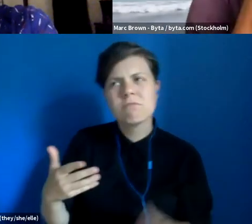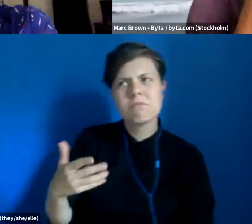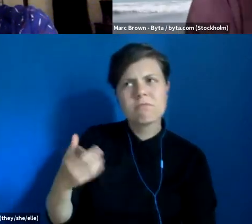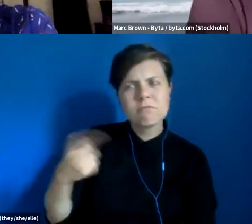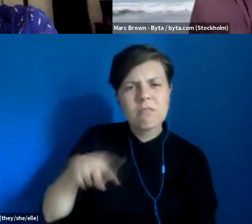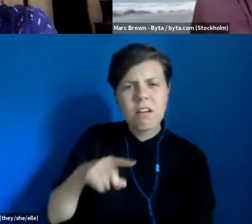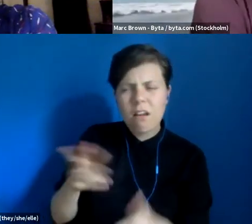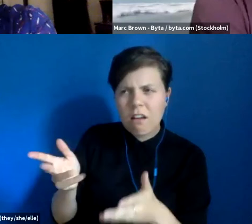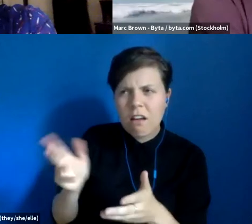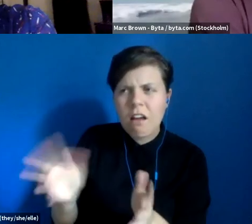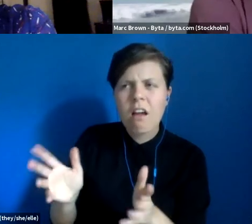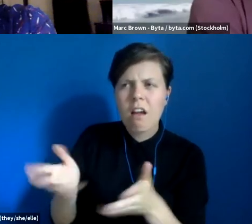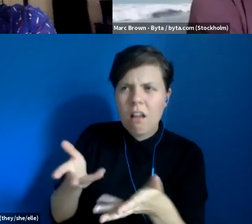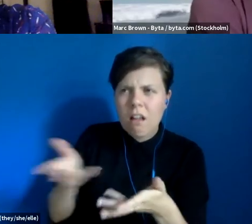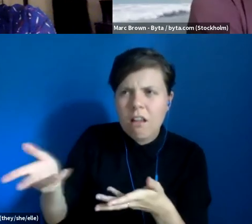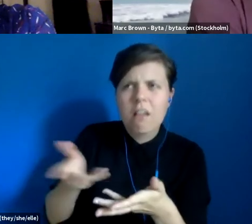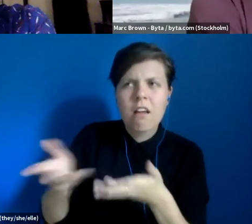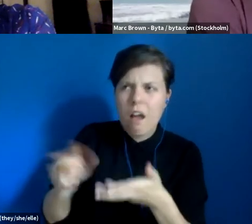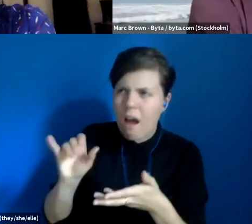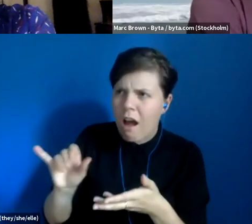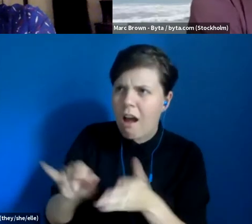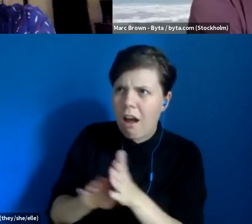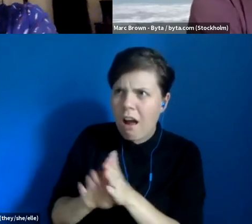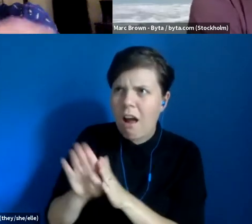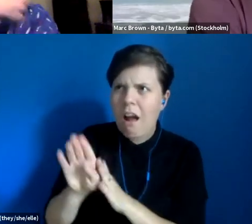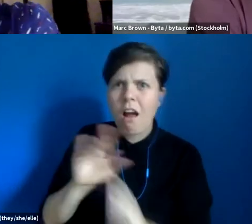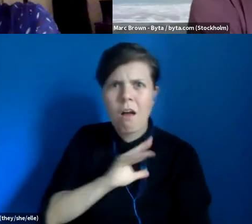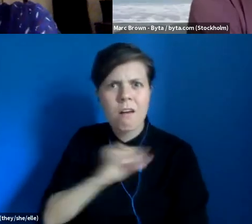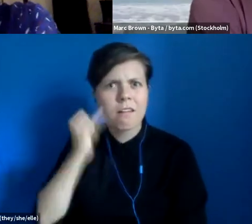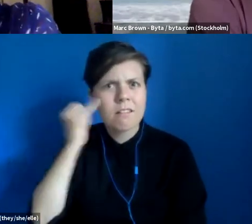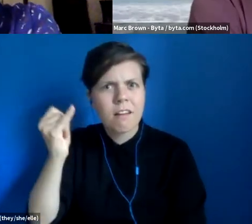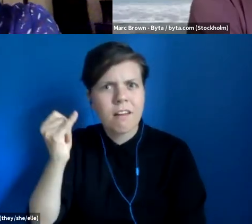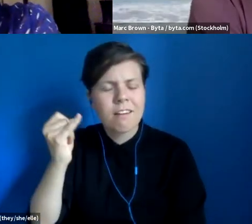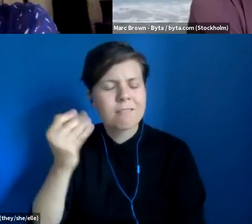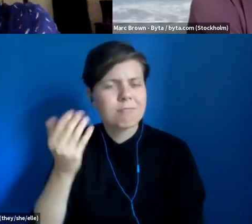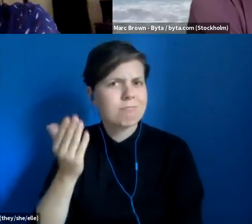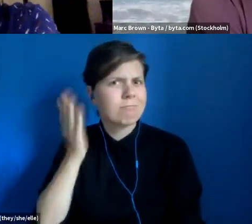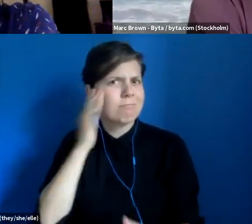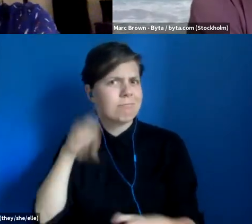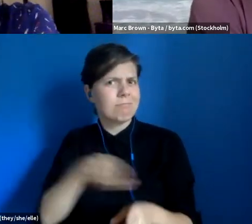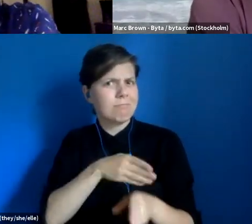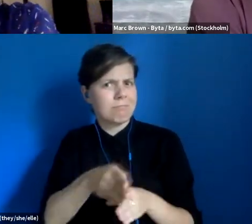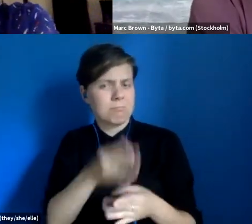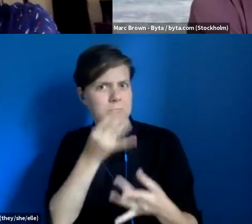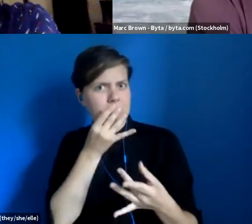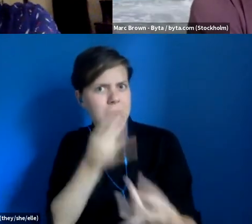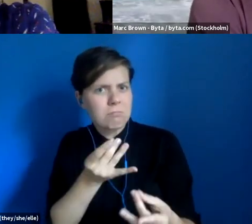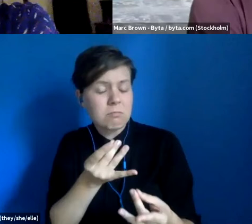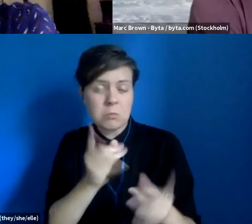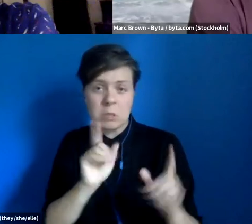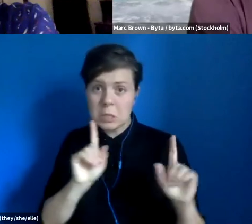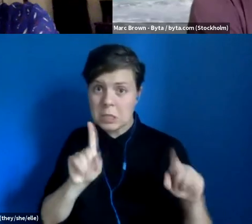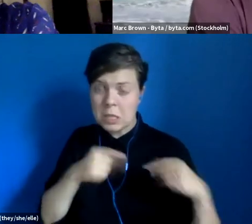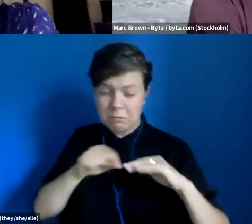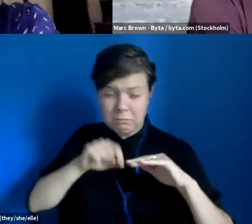seemed like, you know, it's a definitely a really interesting field, something we haven't explored a lot with Sled